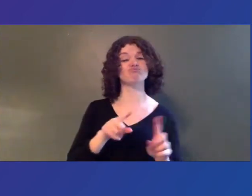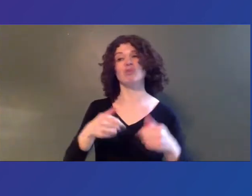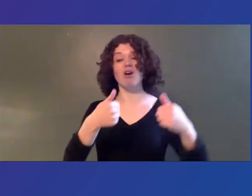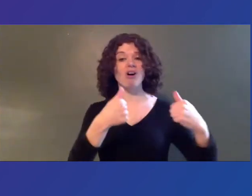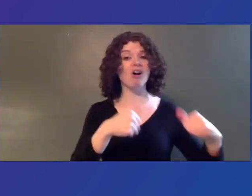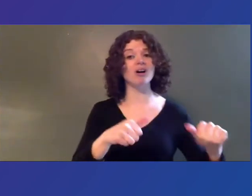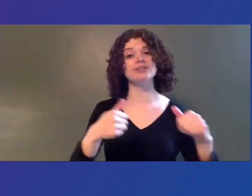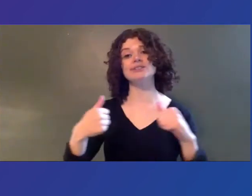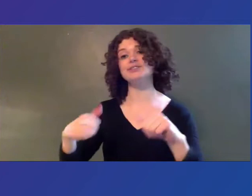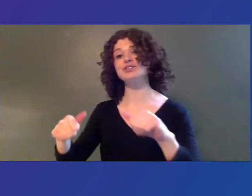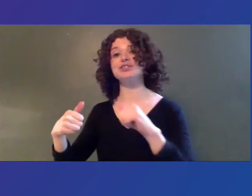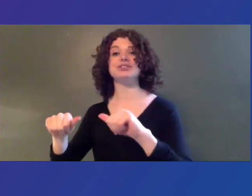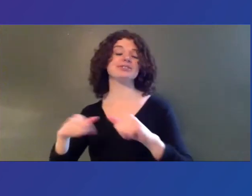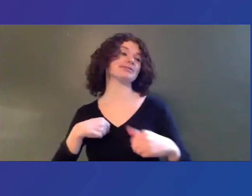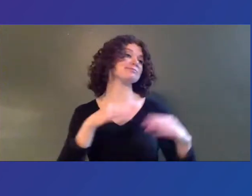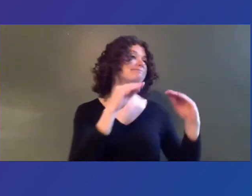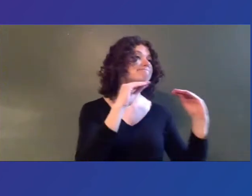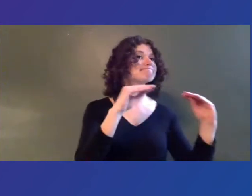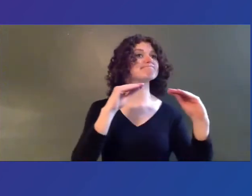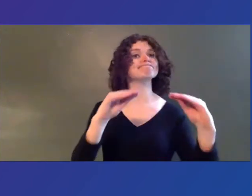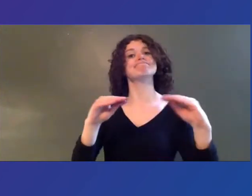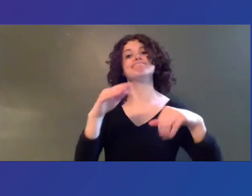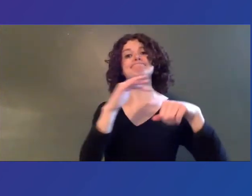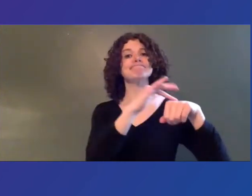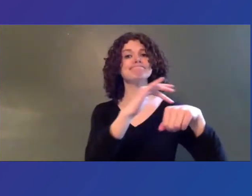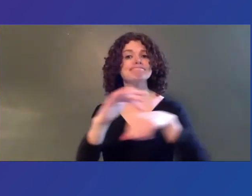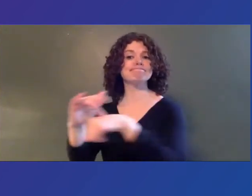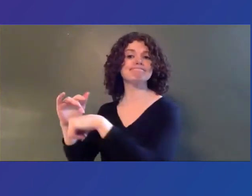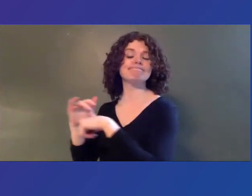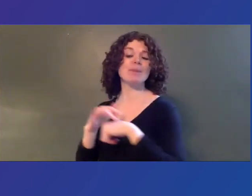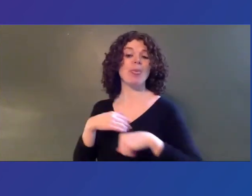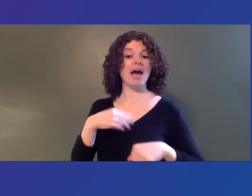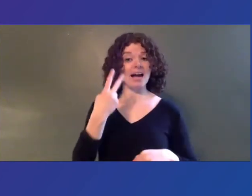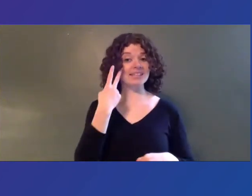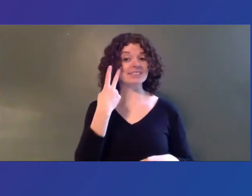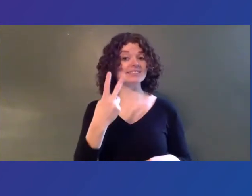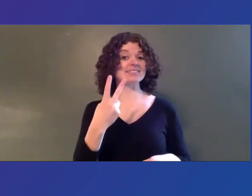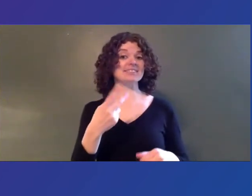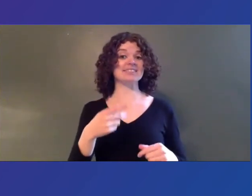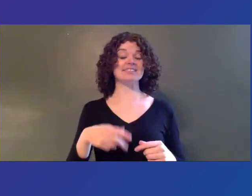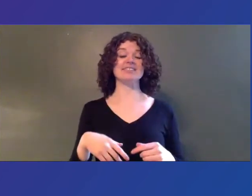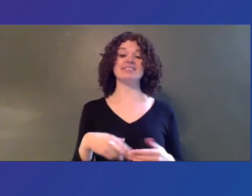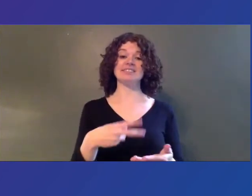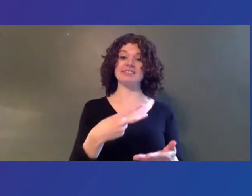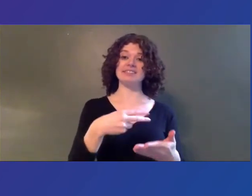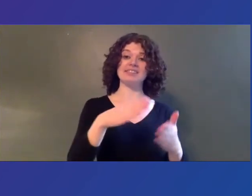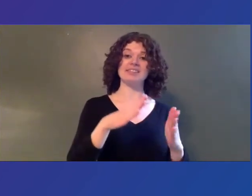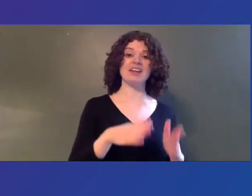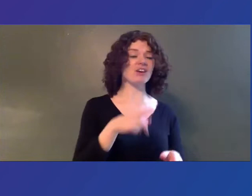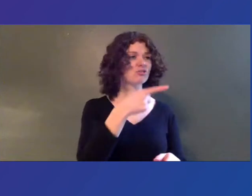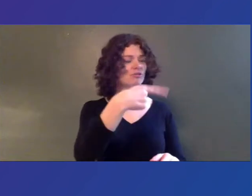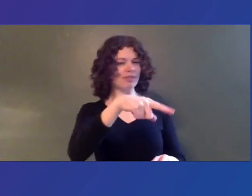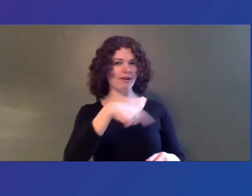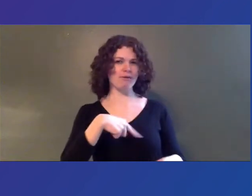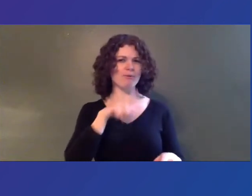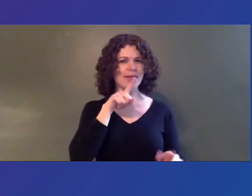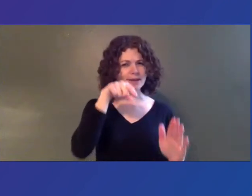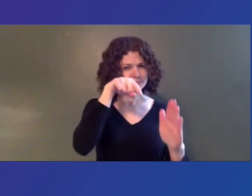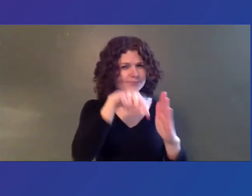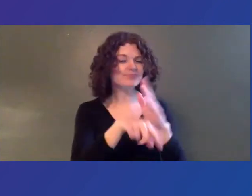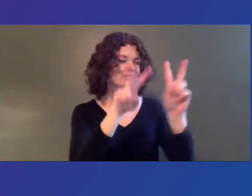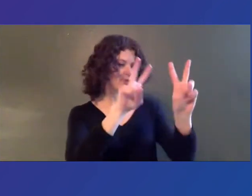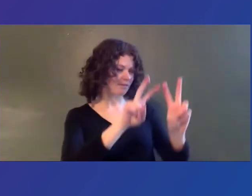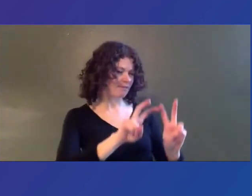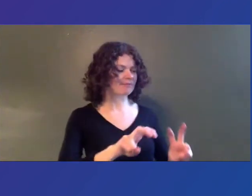different places when we go on company work, and I see that the dancers who are looking at it and can really delve